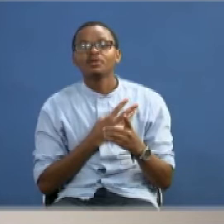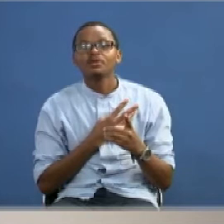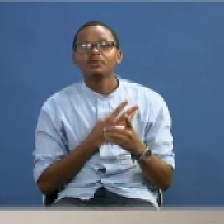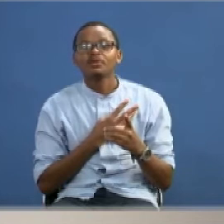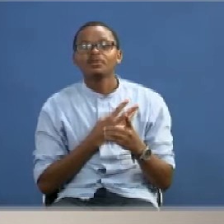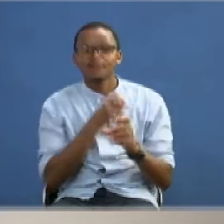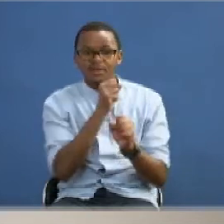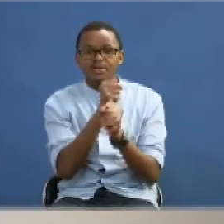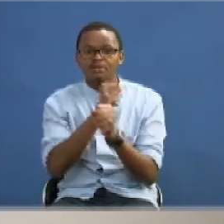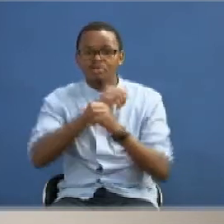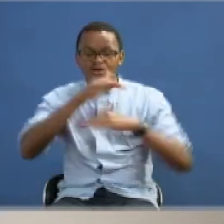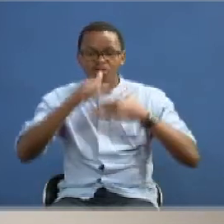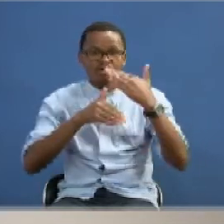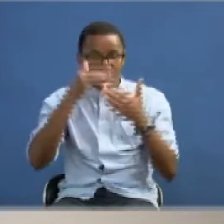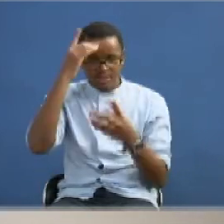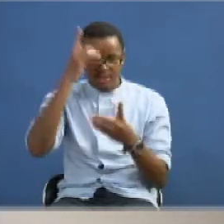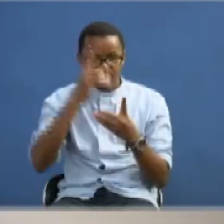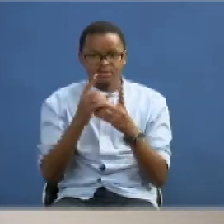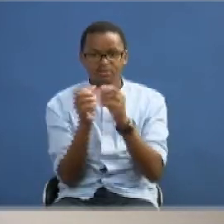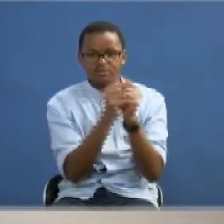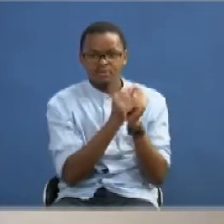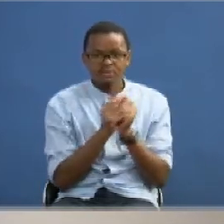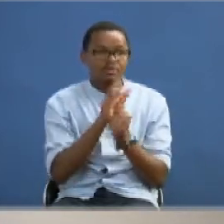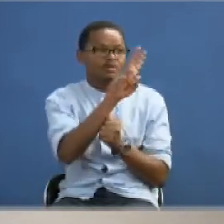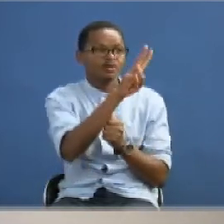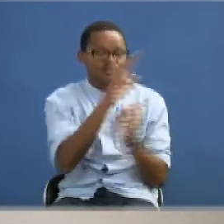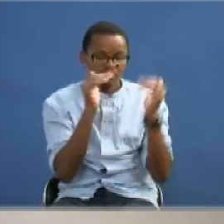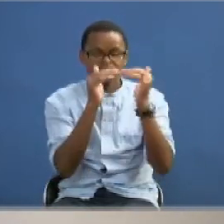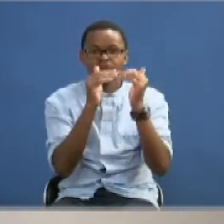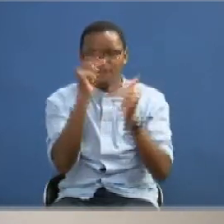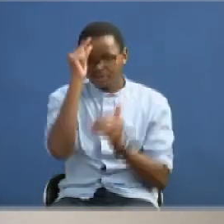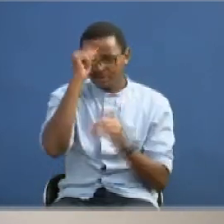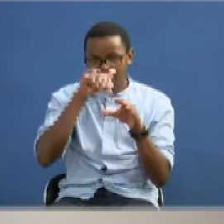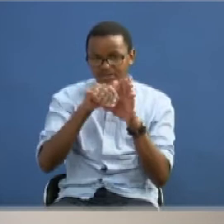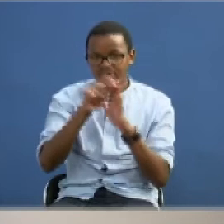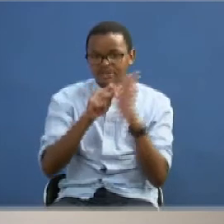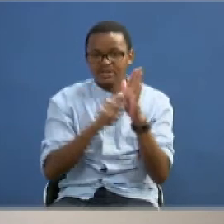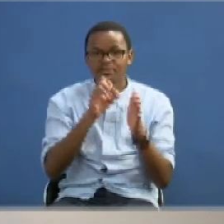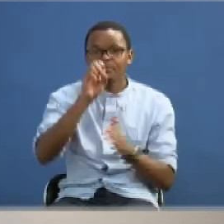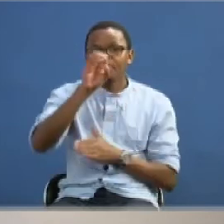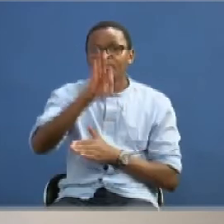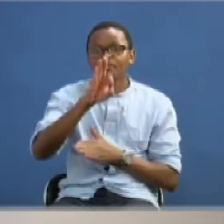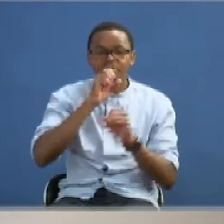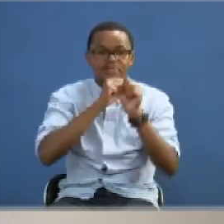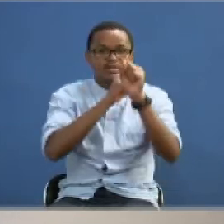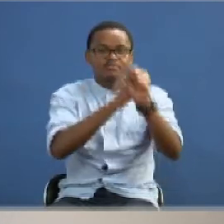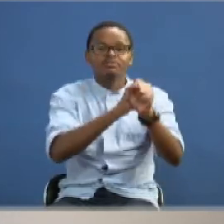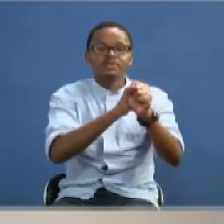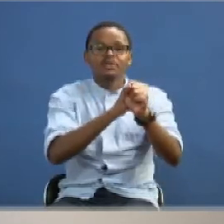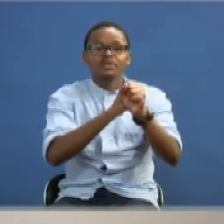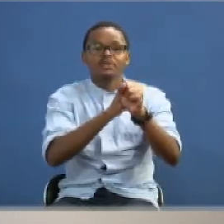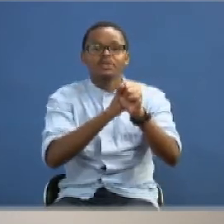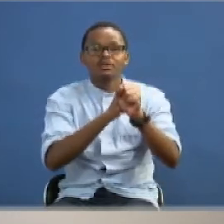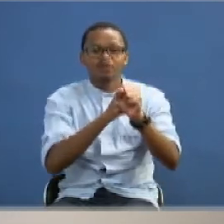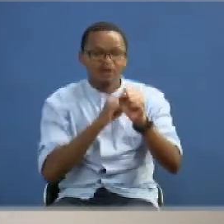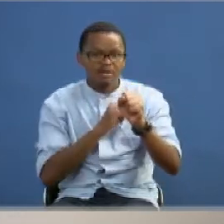we literally make all the decisions together between the two levels of government. Right. In terms of support,